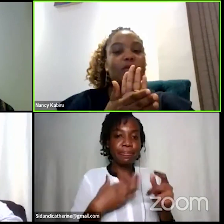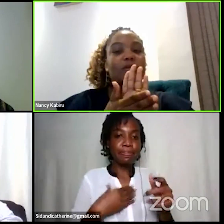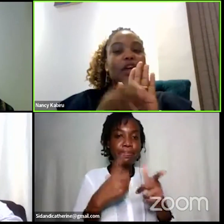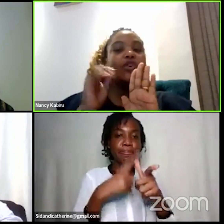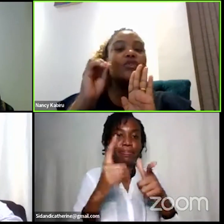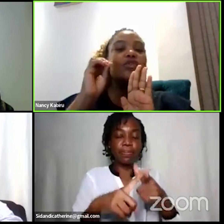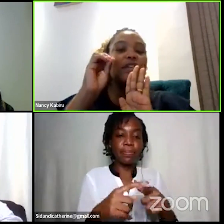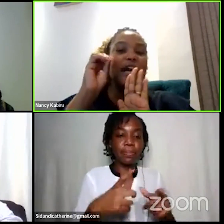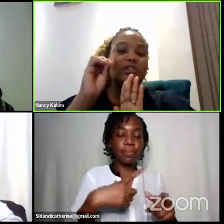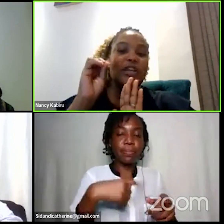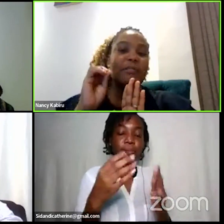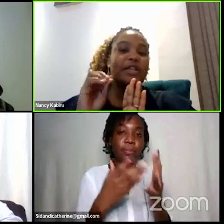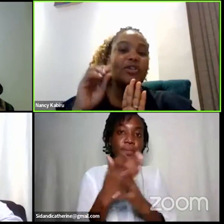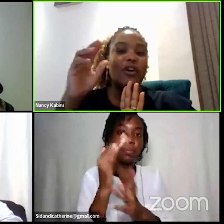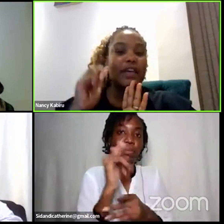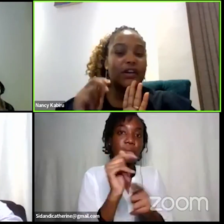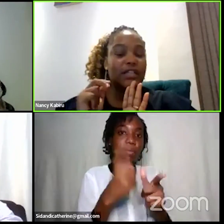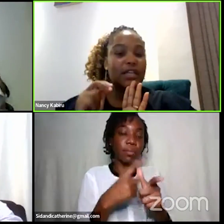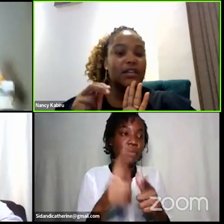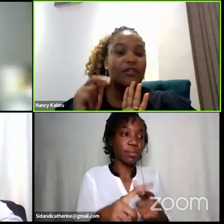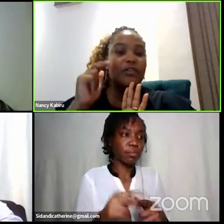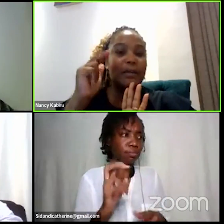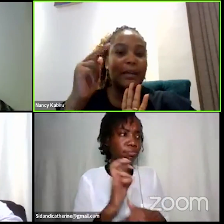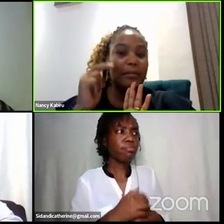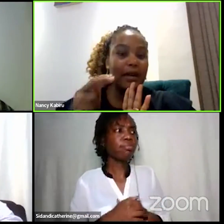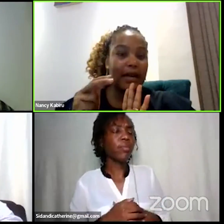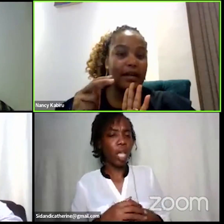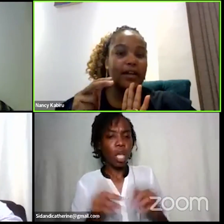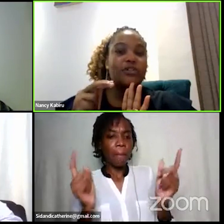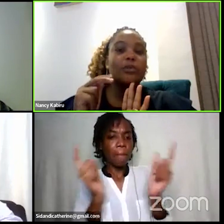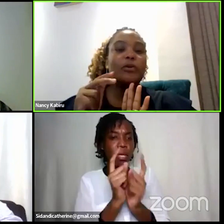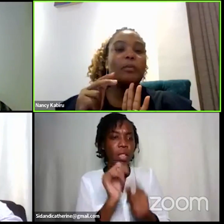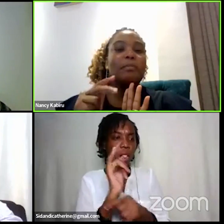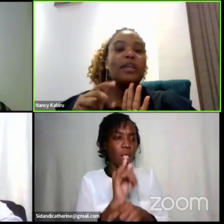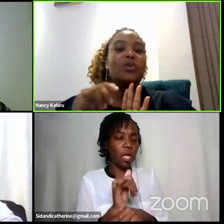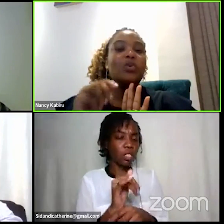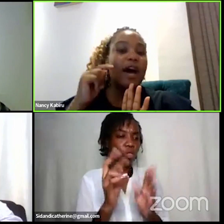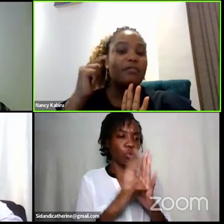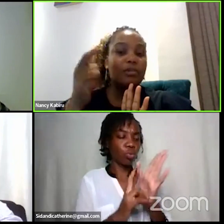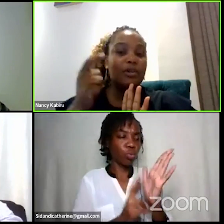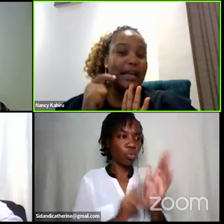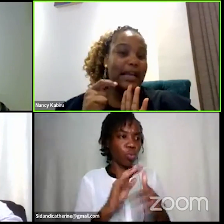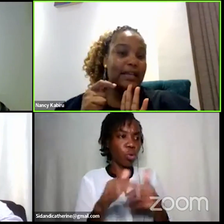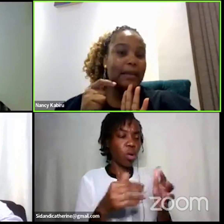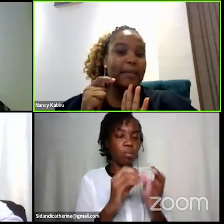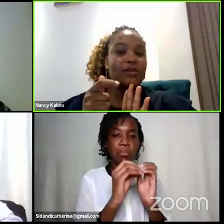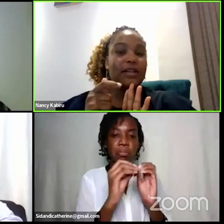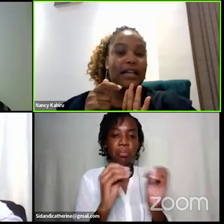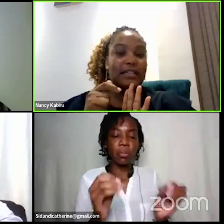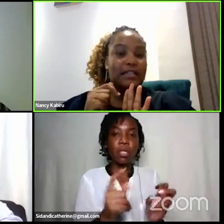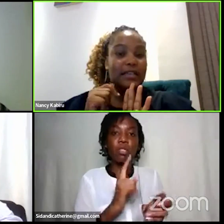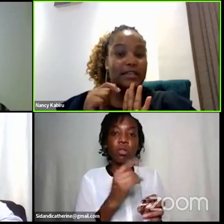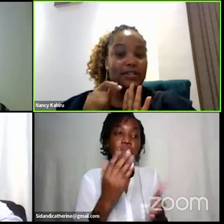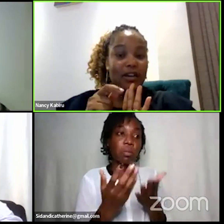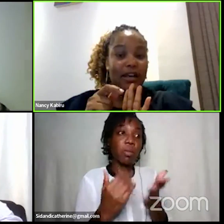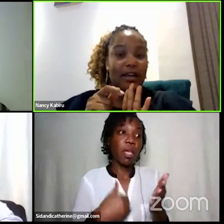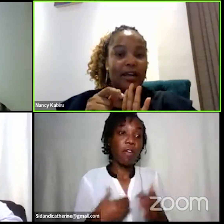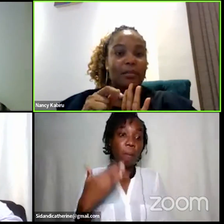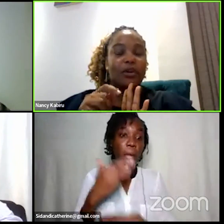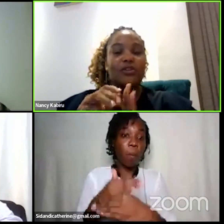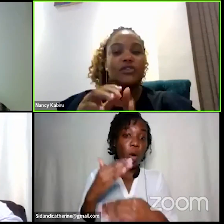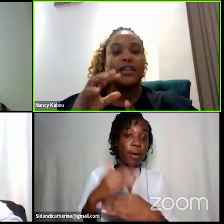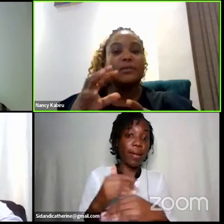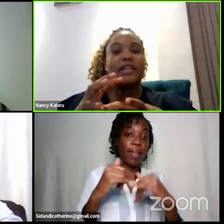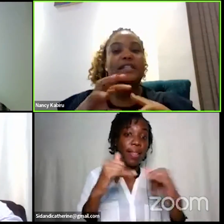and figure out you don't actually meet all the criteria for the bipolar. So probably you have borderline personality